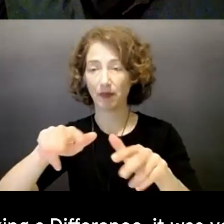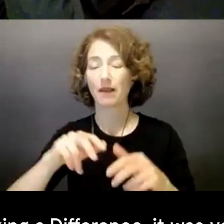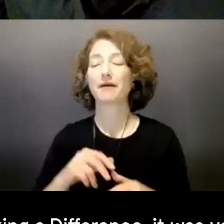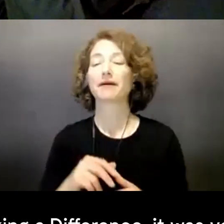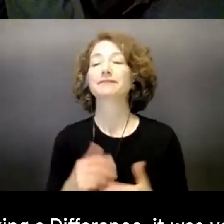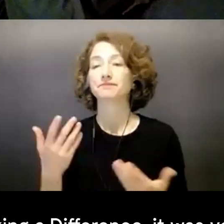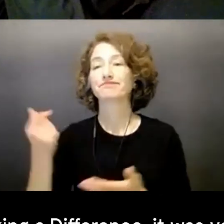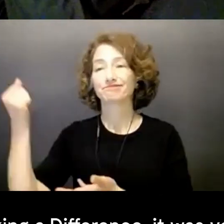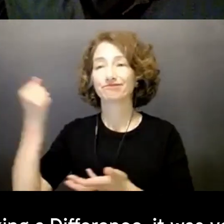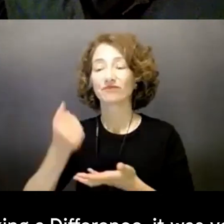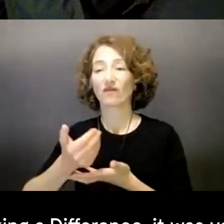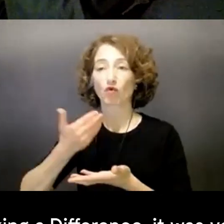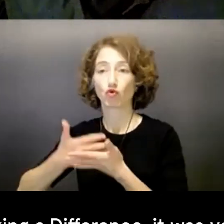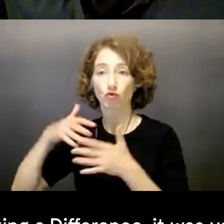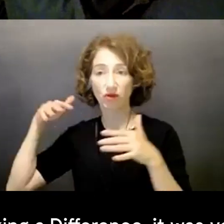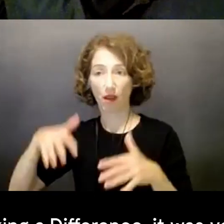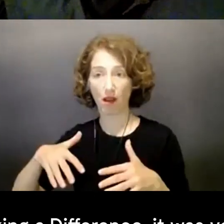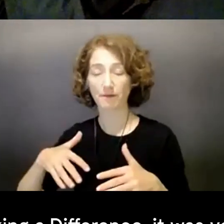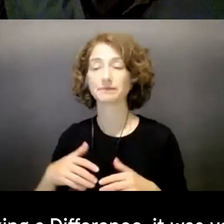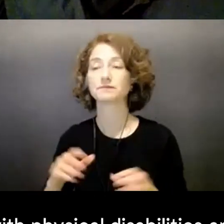clear that it is a project that is